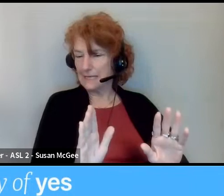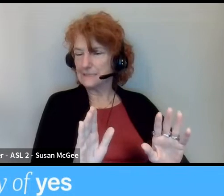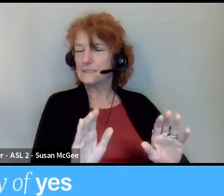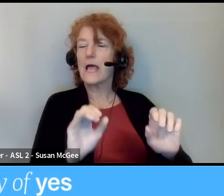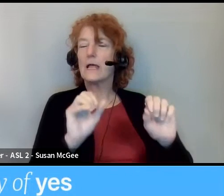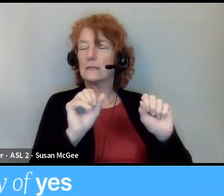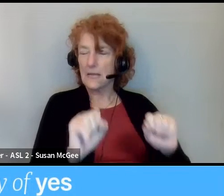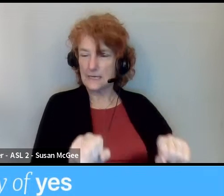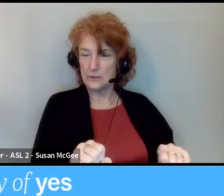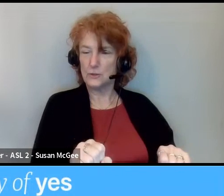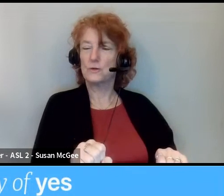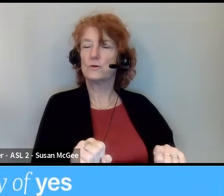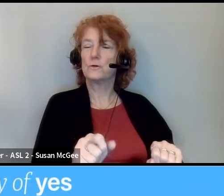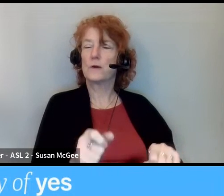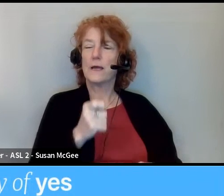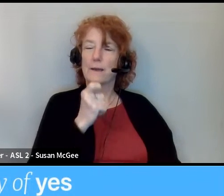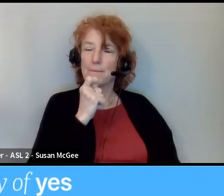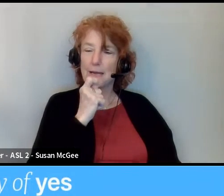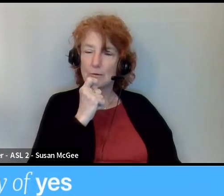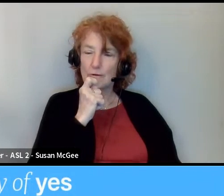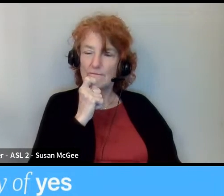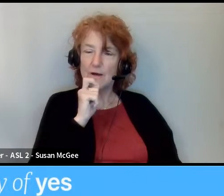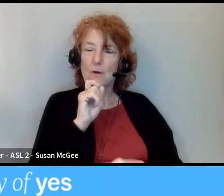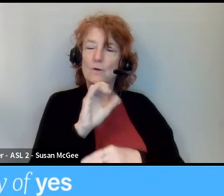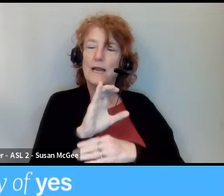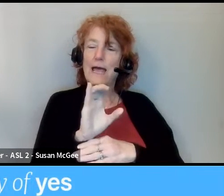on your mic and your camera.